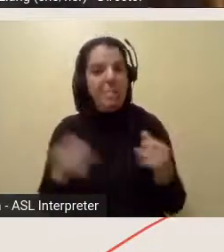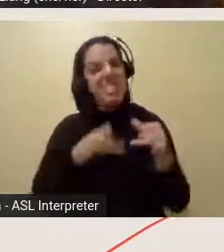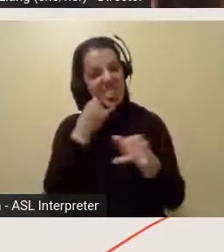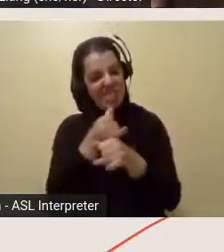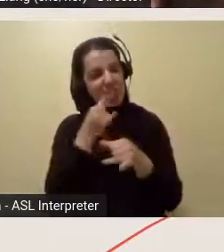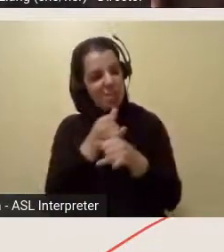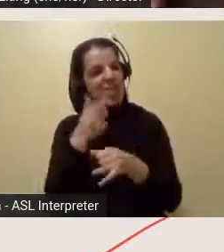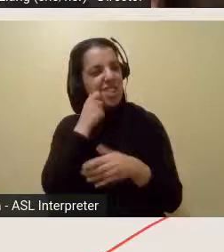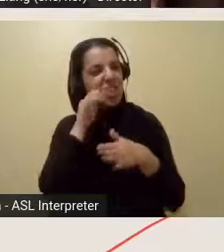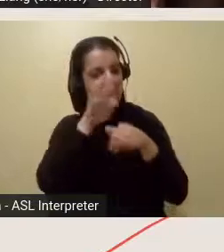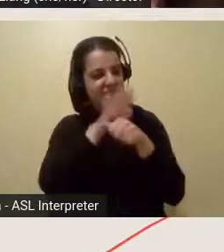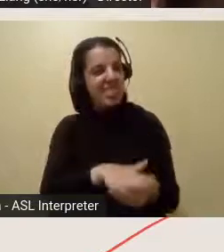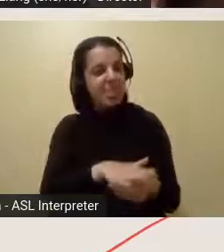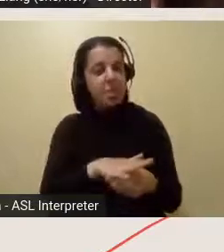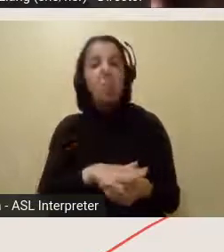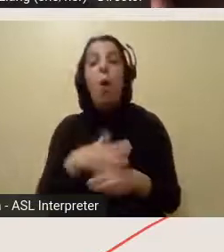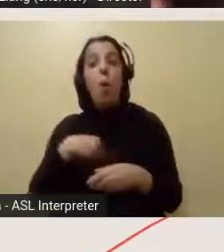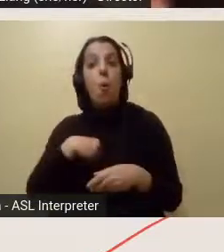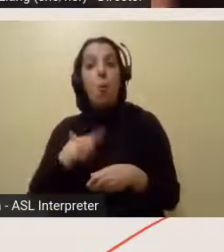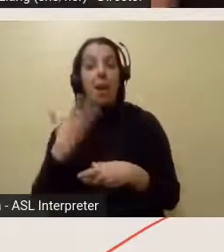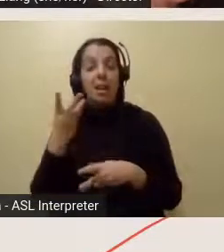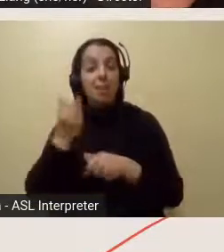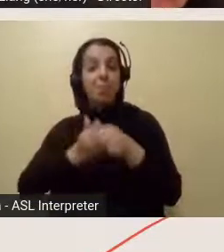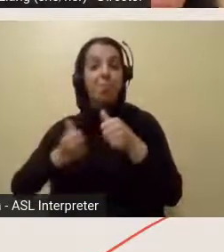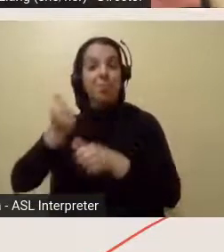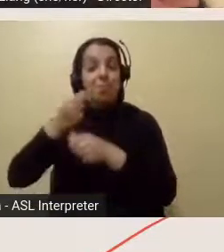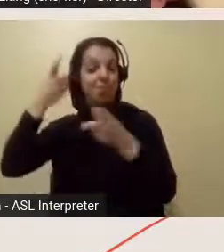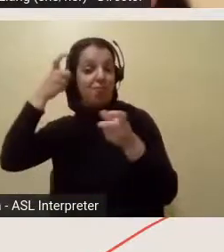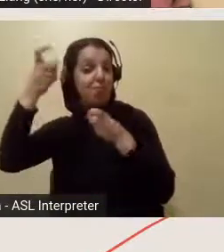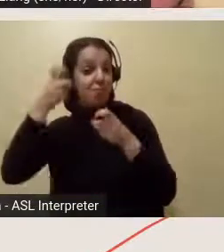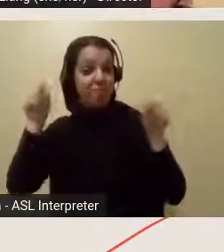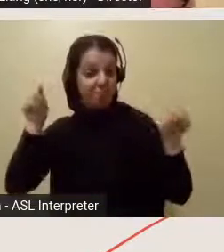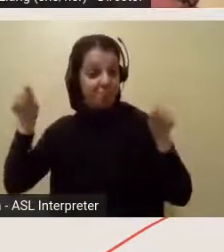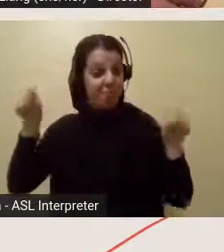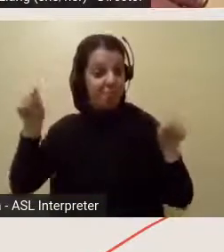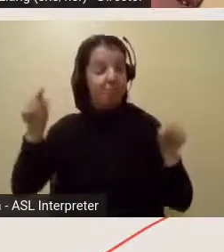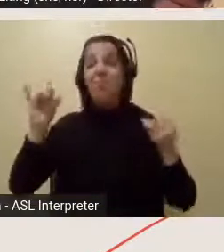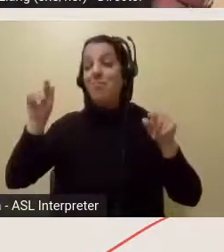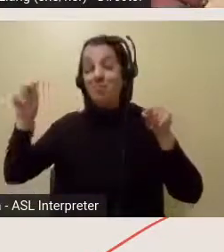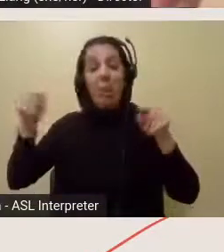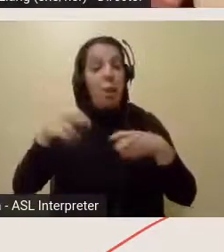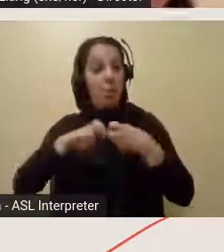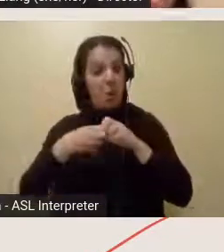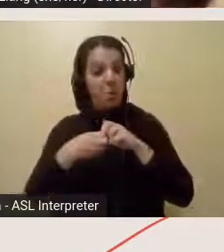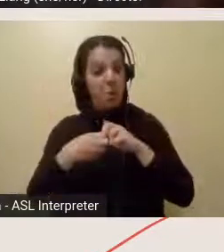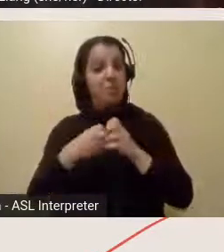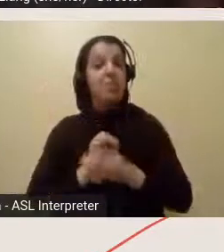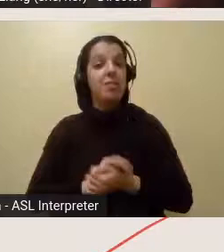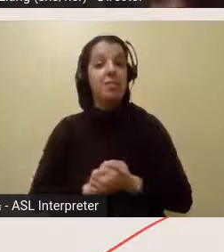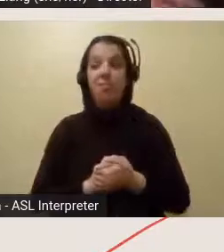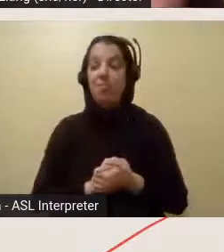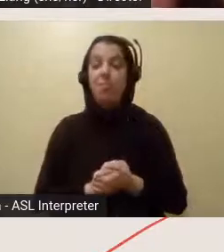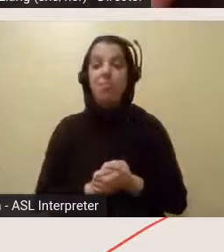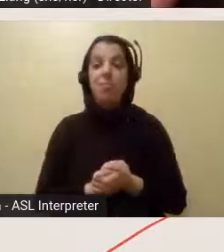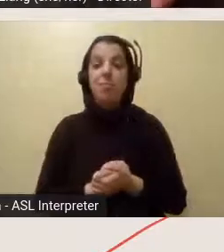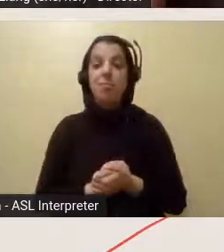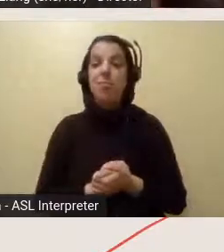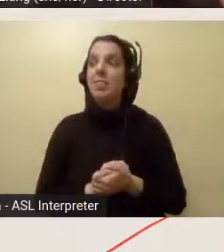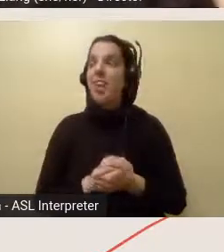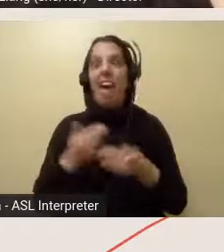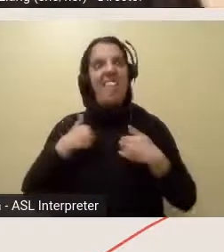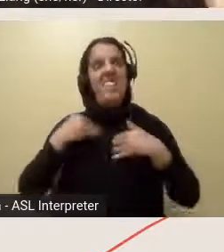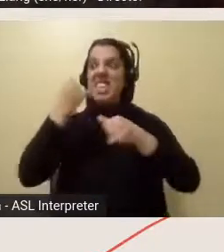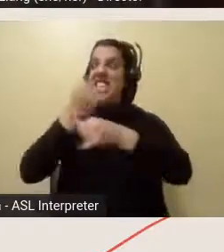is institutional racism, is white supremacy, is this idea that you can